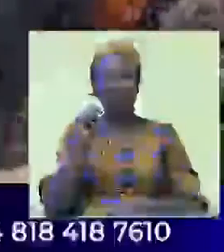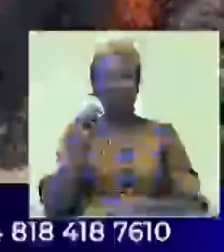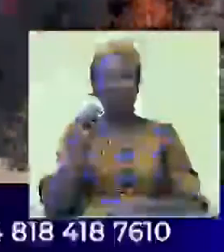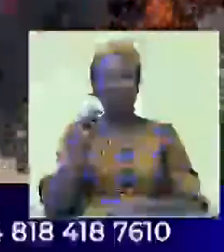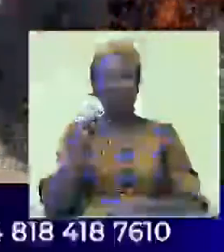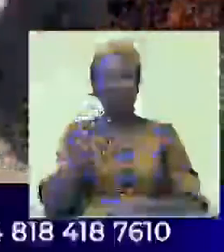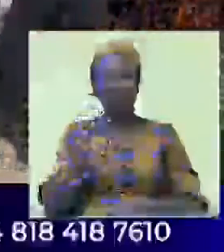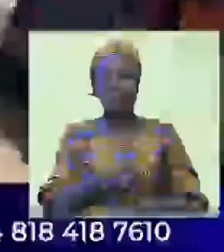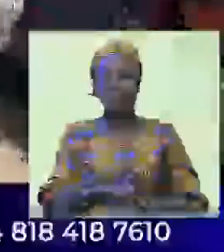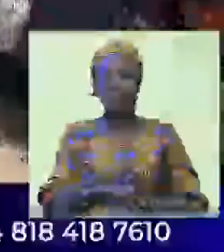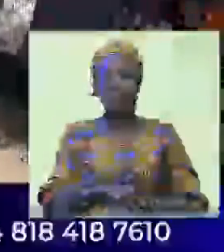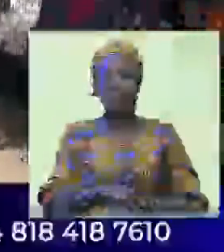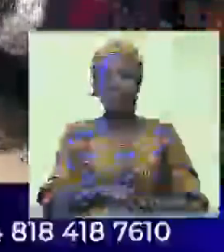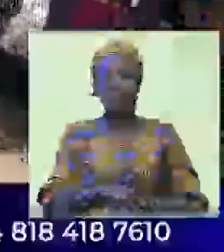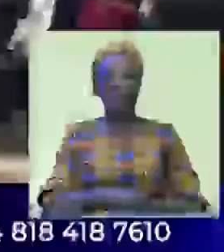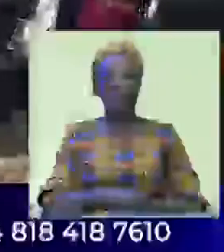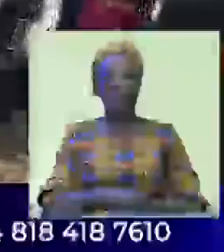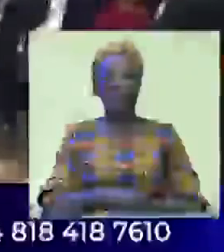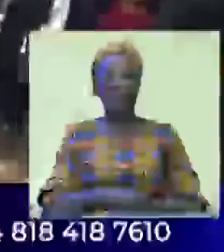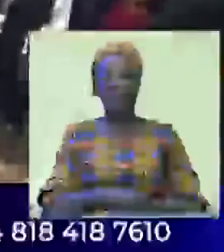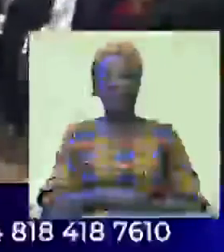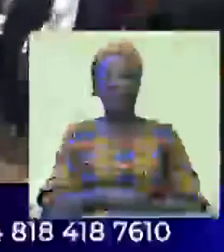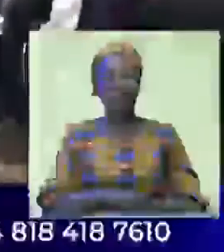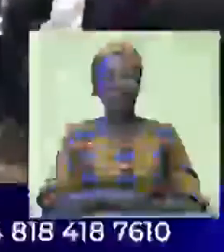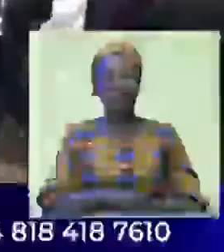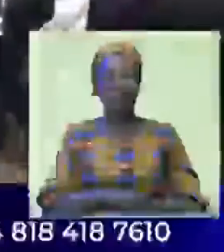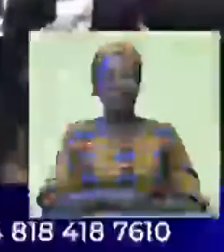Amen. The next testifier, please.